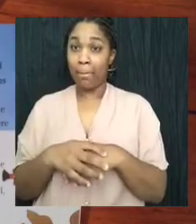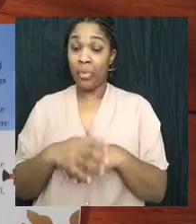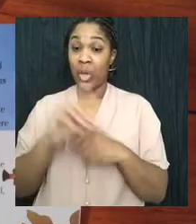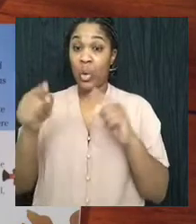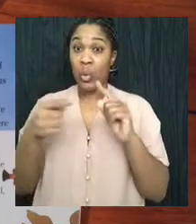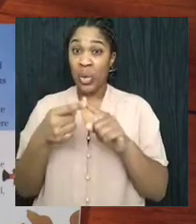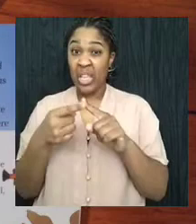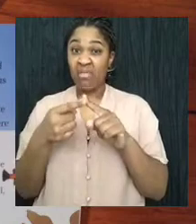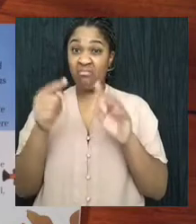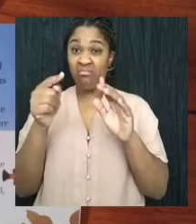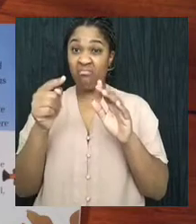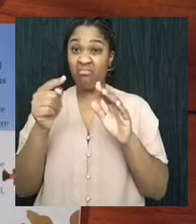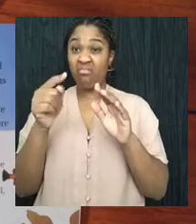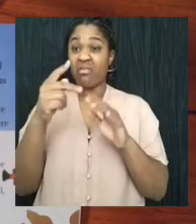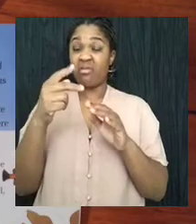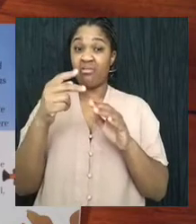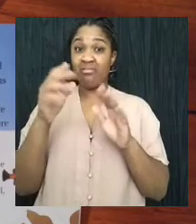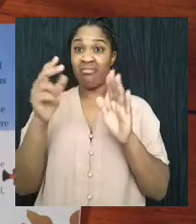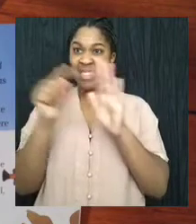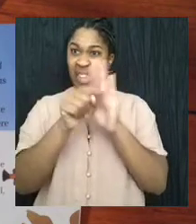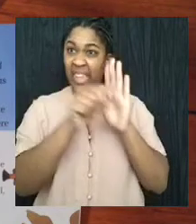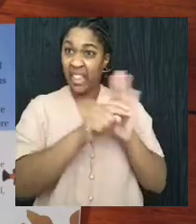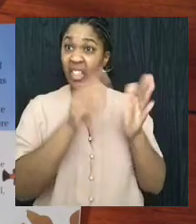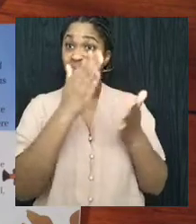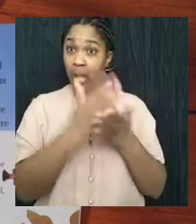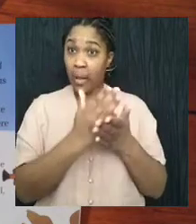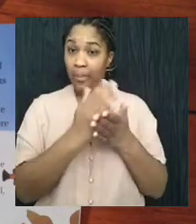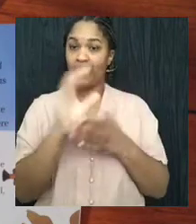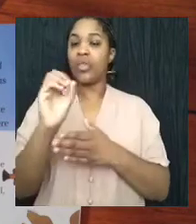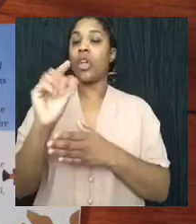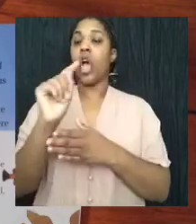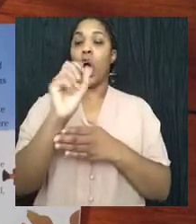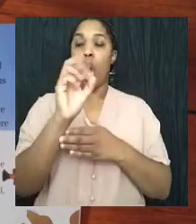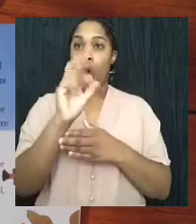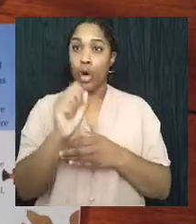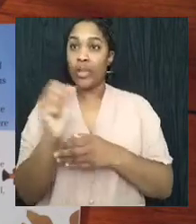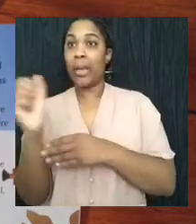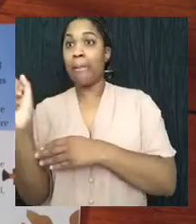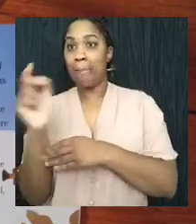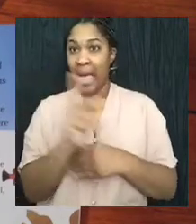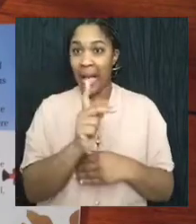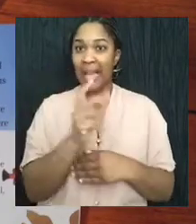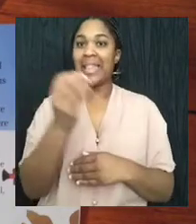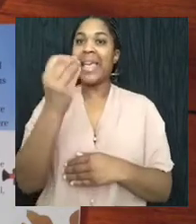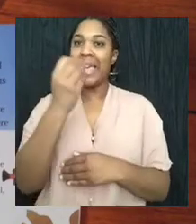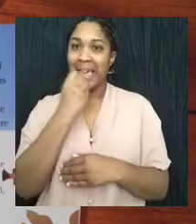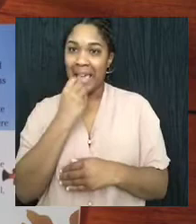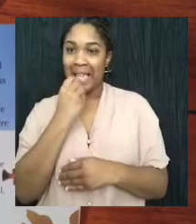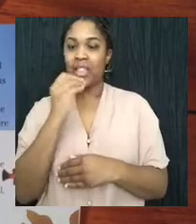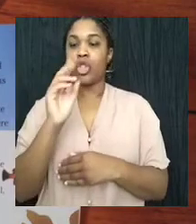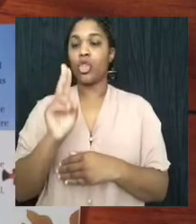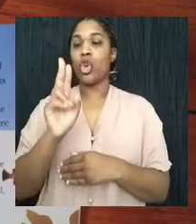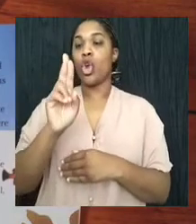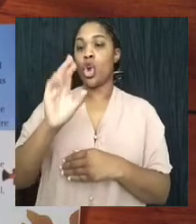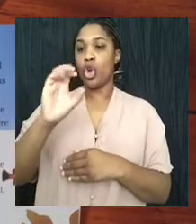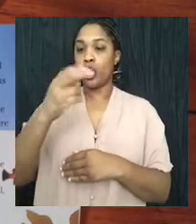hunting stopped, the otters made a comeback. They ate sea urchins, and the kelp